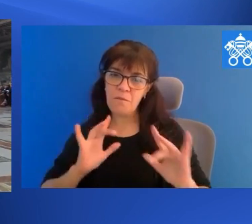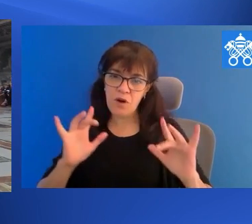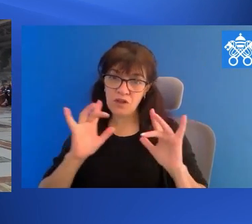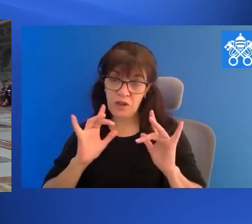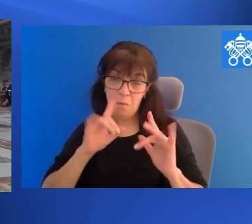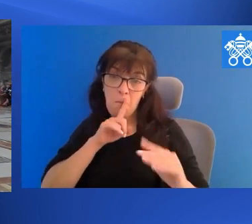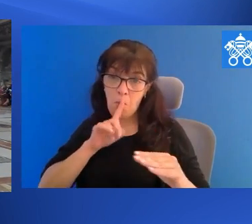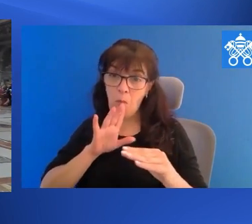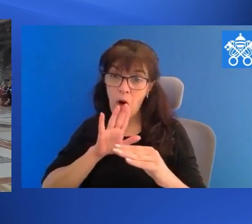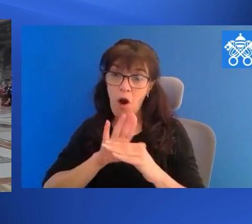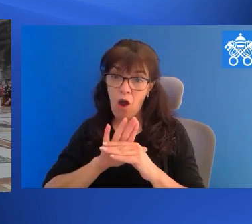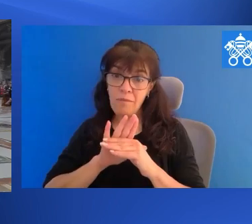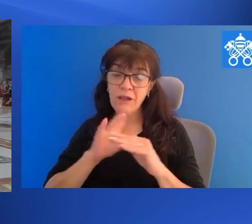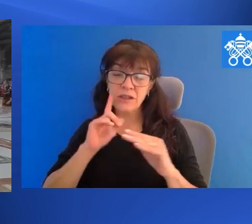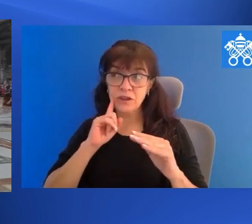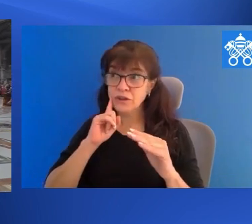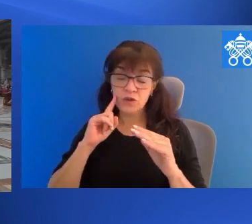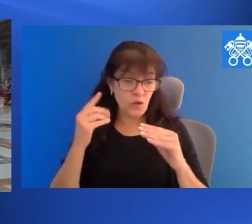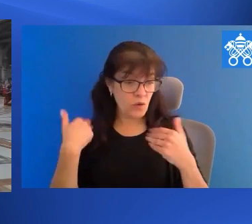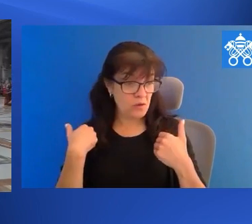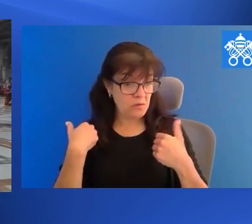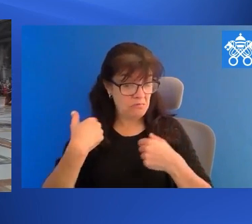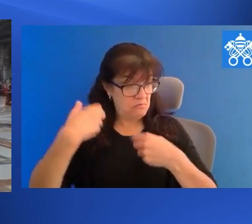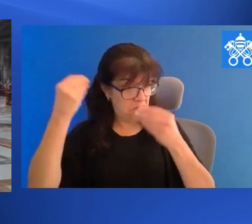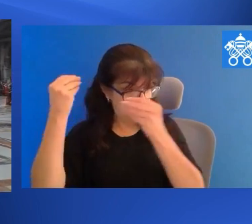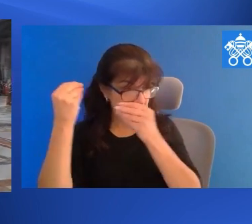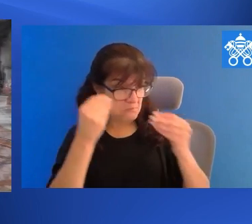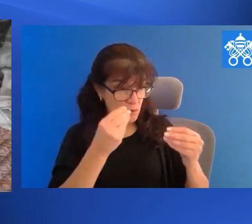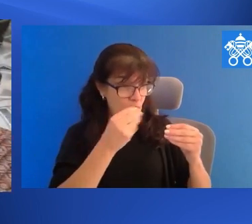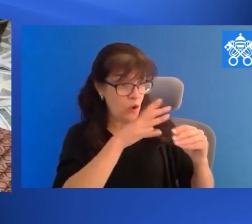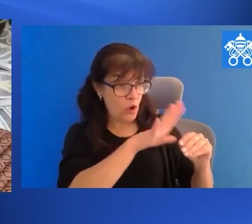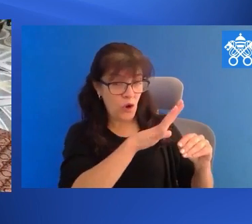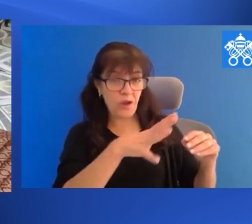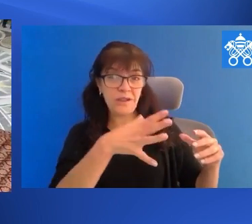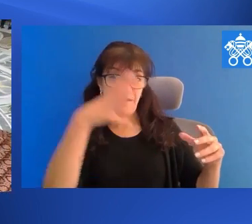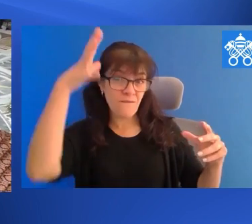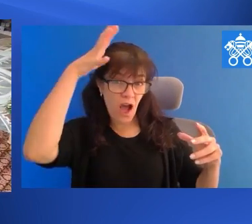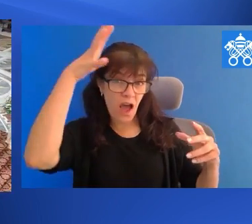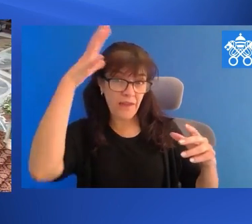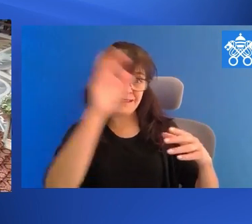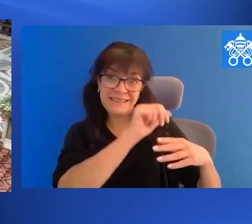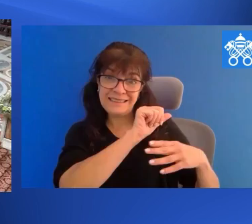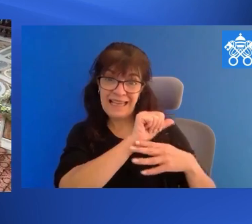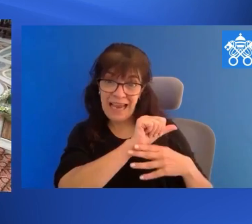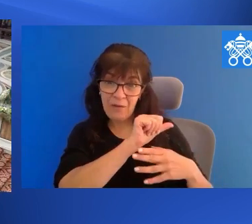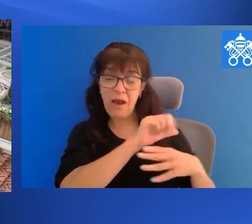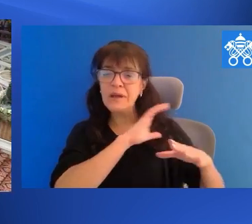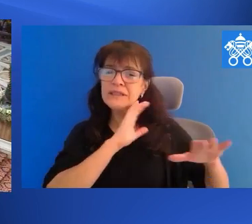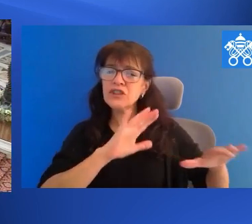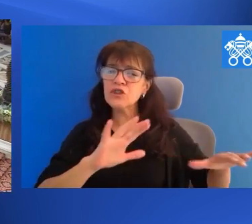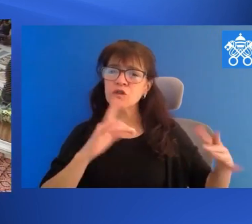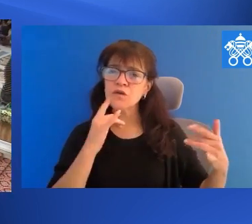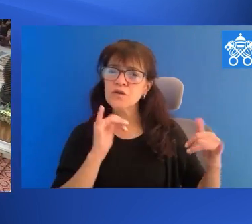the promise he made to our fathers, to Abraham and his children forever.